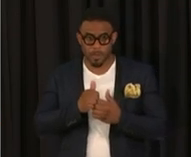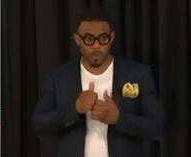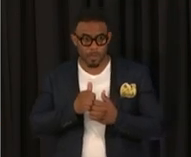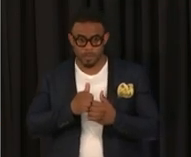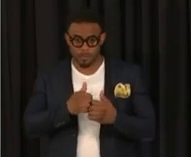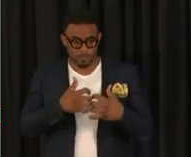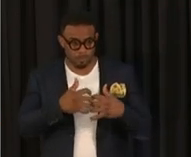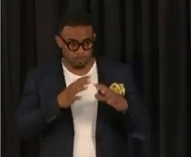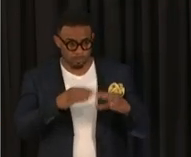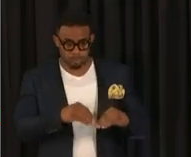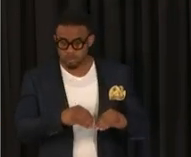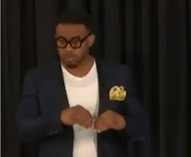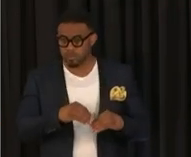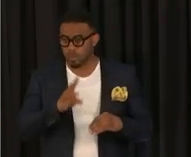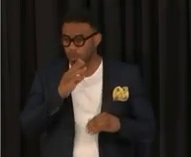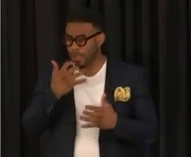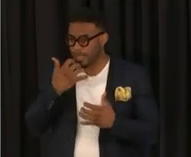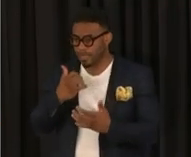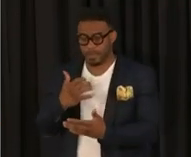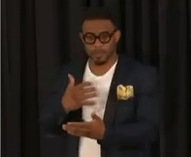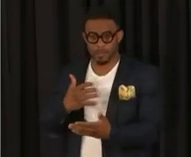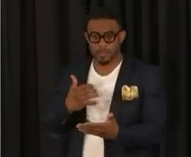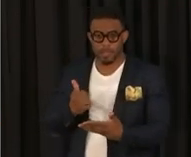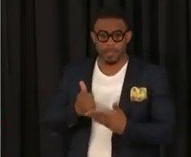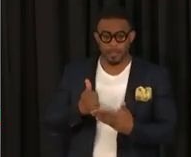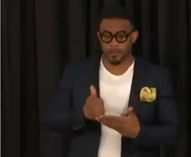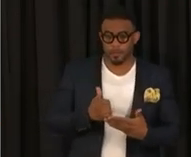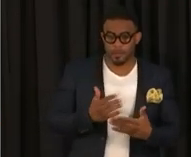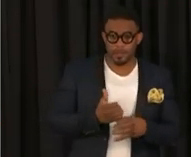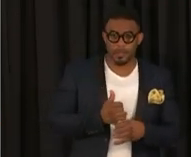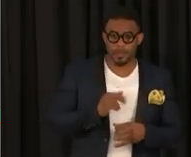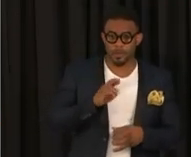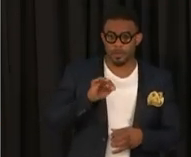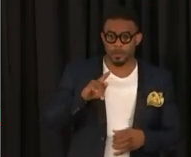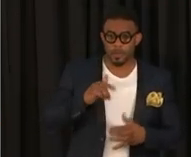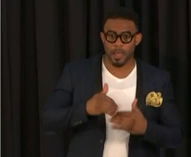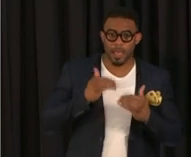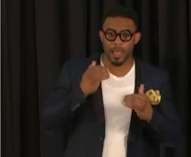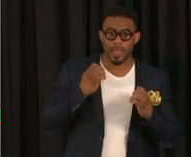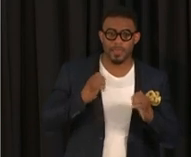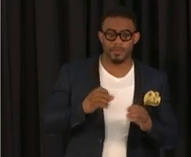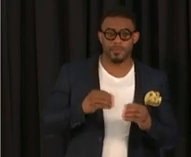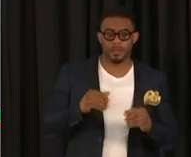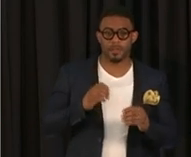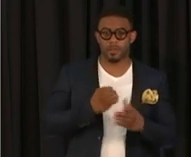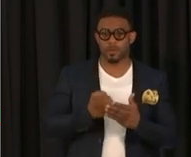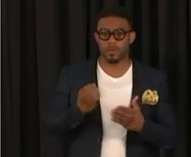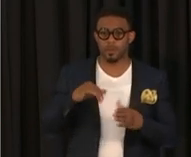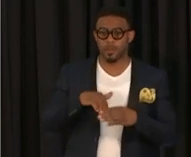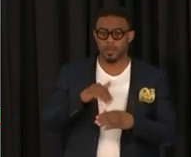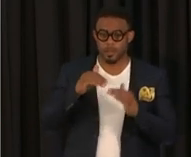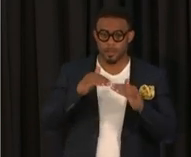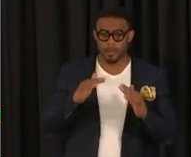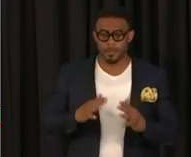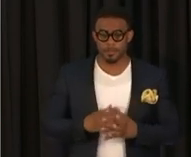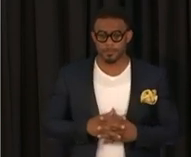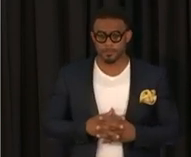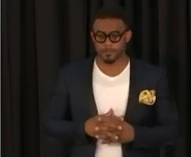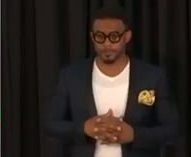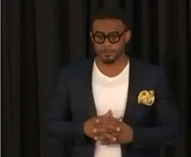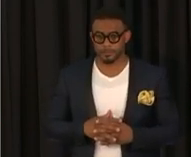their furnaces go out of order or their water heaters, helping them get rebates on high-efficient equipment to put into their